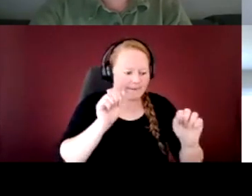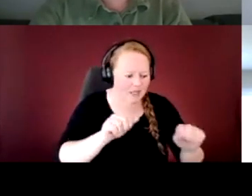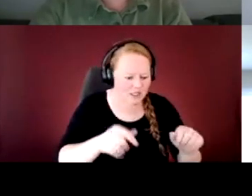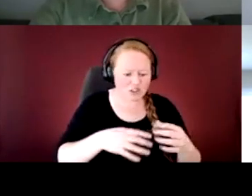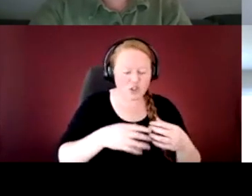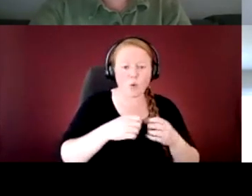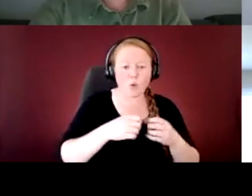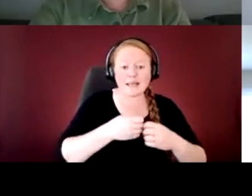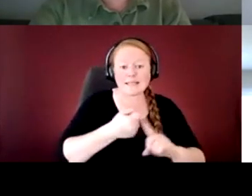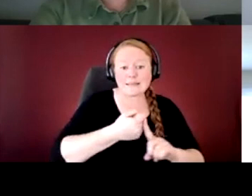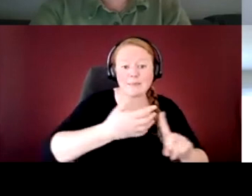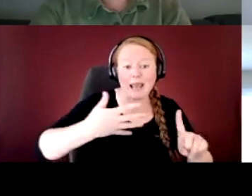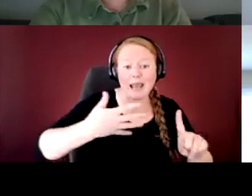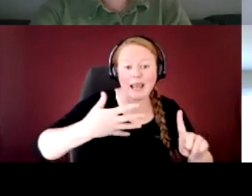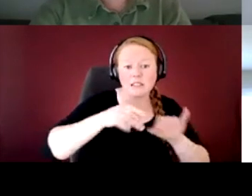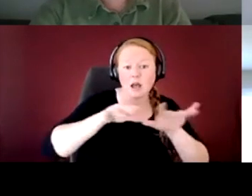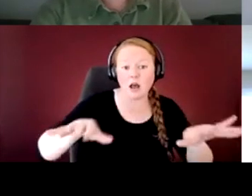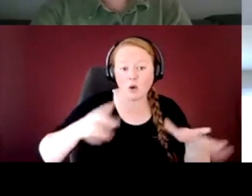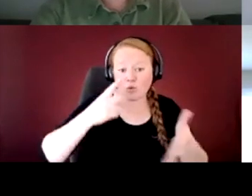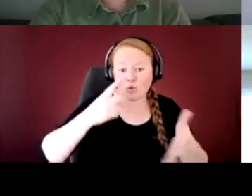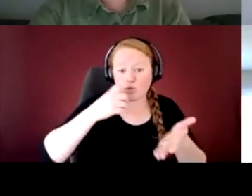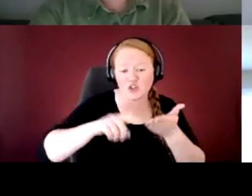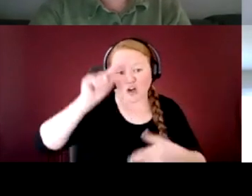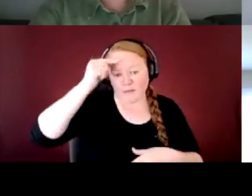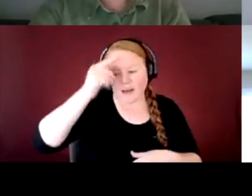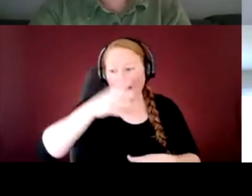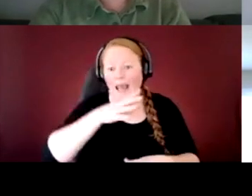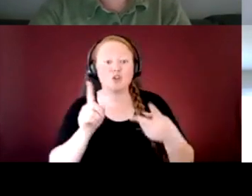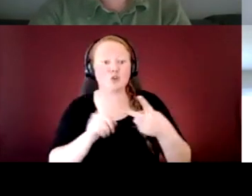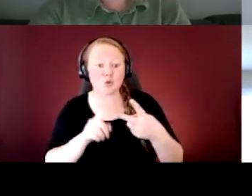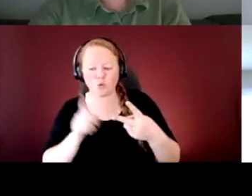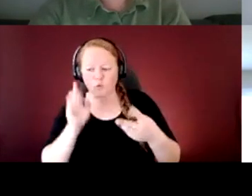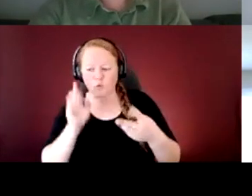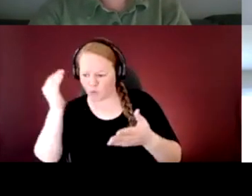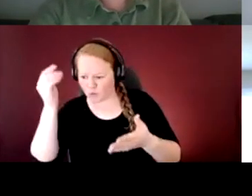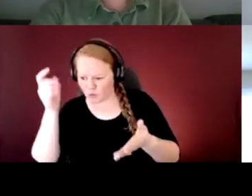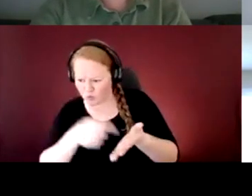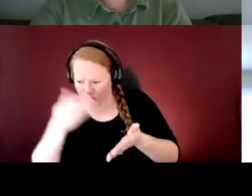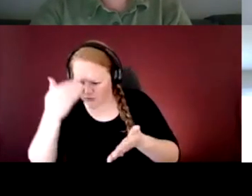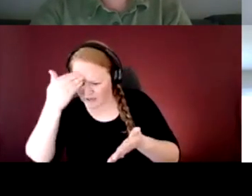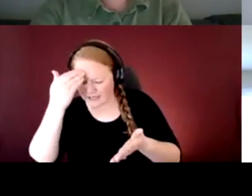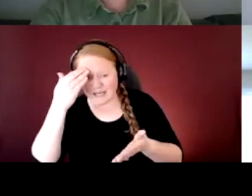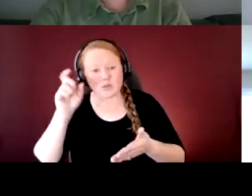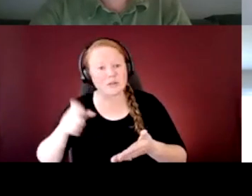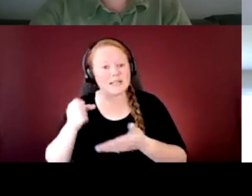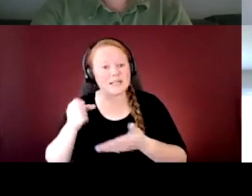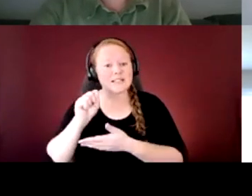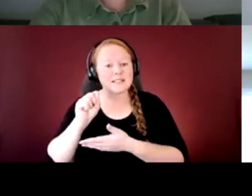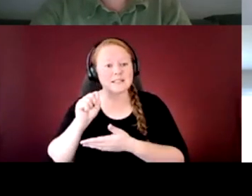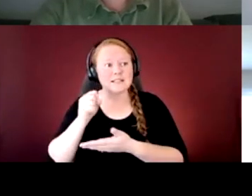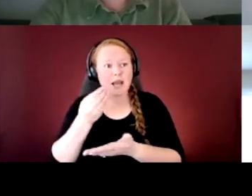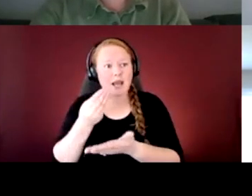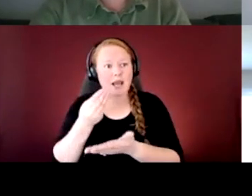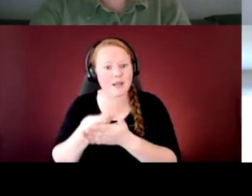and two, recommend a system for the independent evaluation of stimulus-funded programs, including the reporting to city